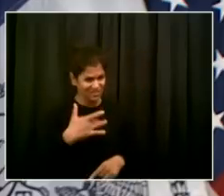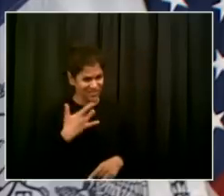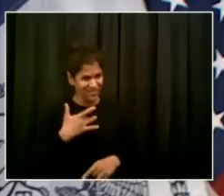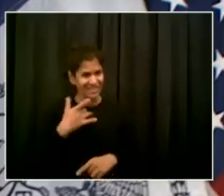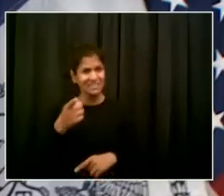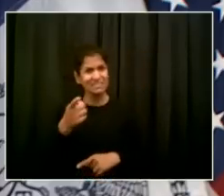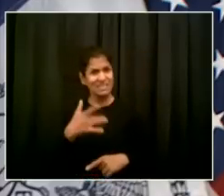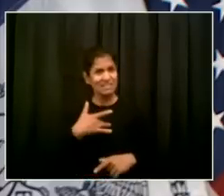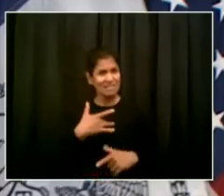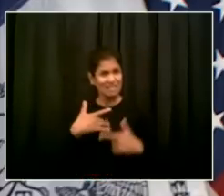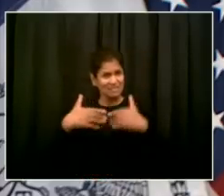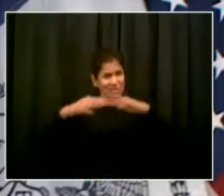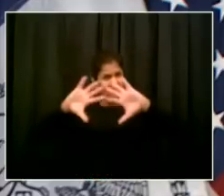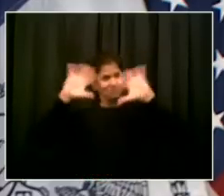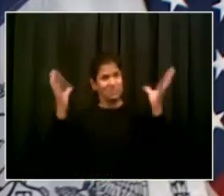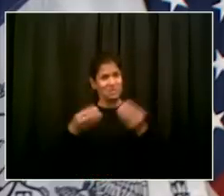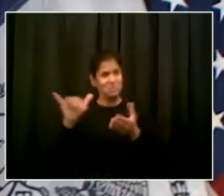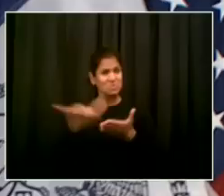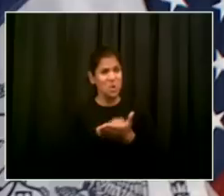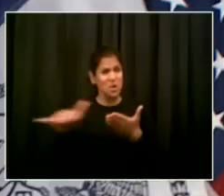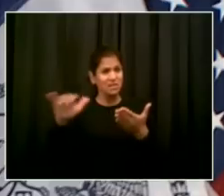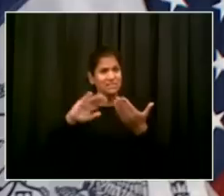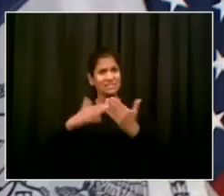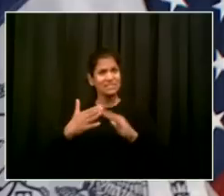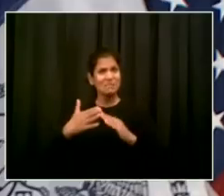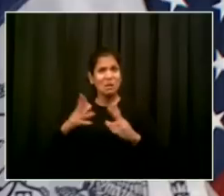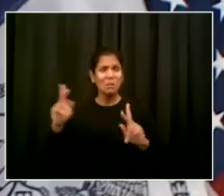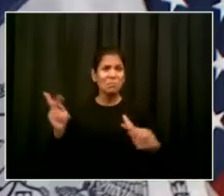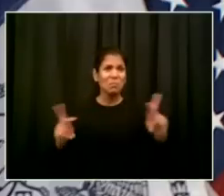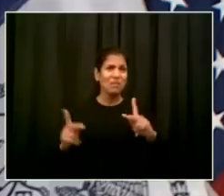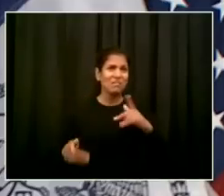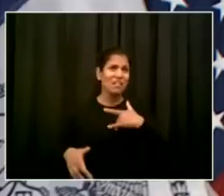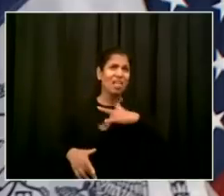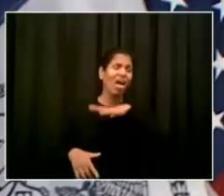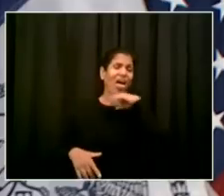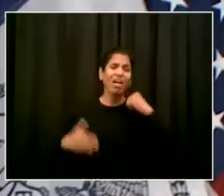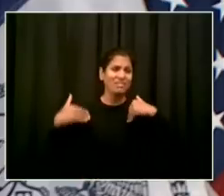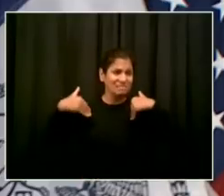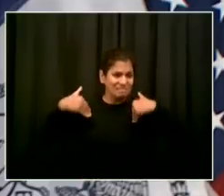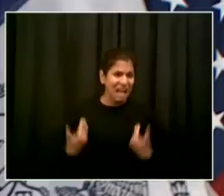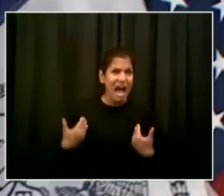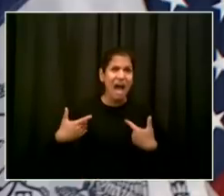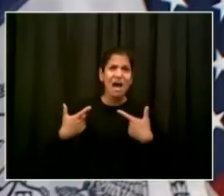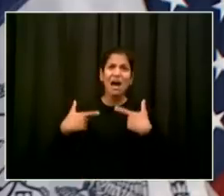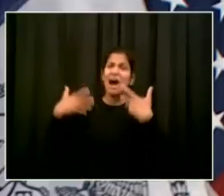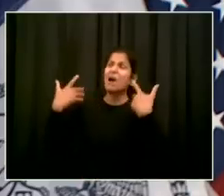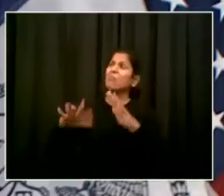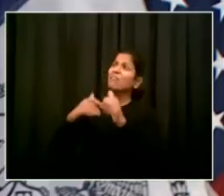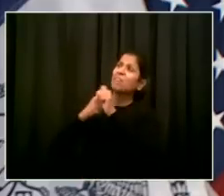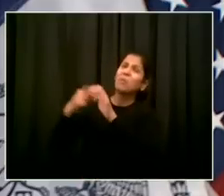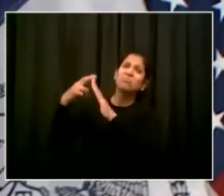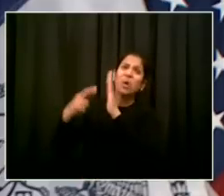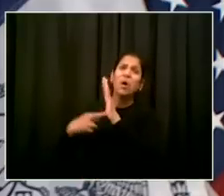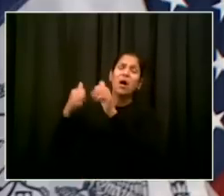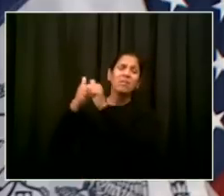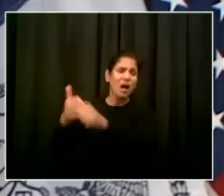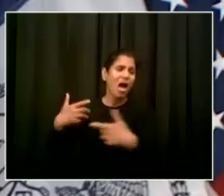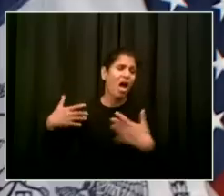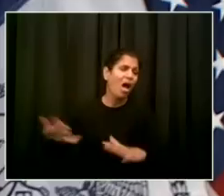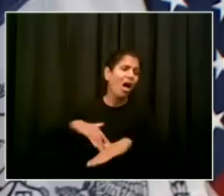going to make it really hard to persuade anyone to go through it